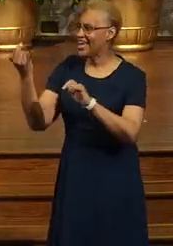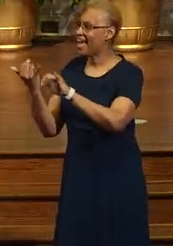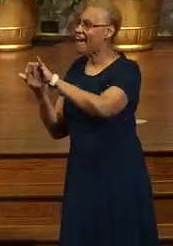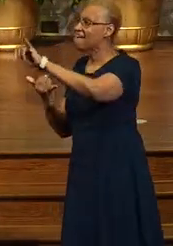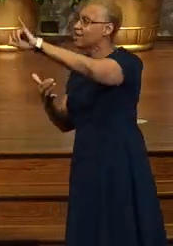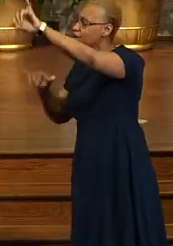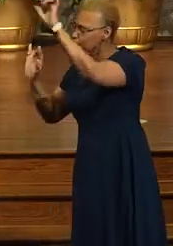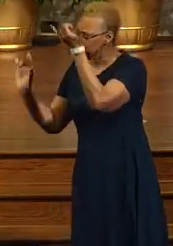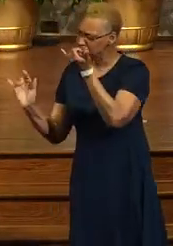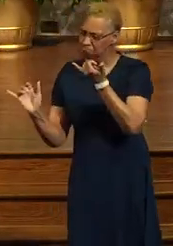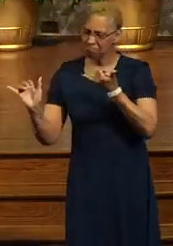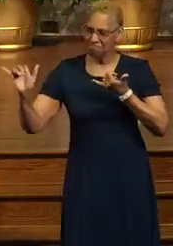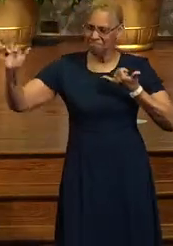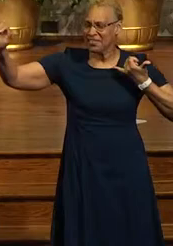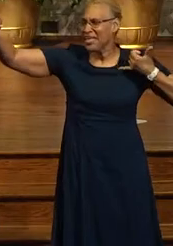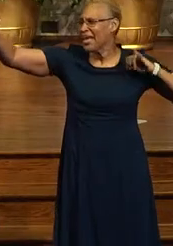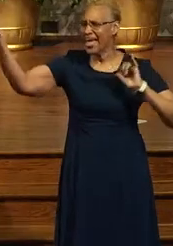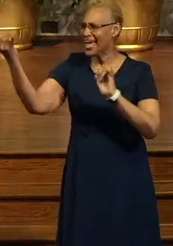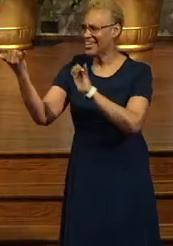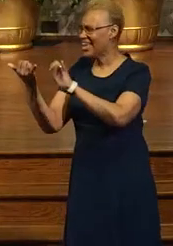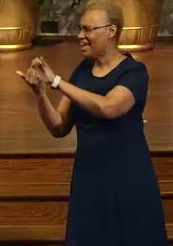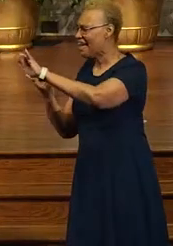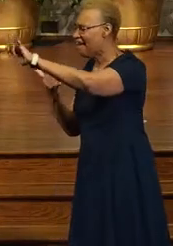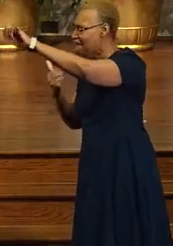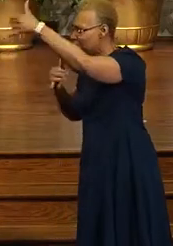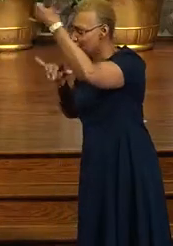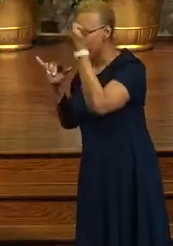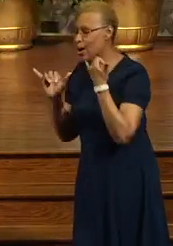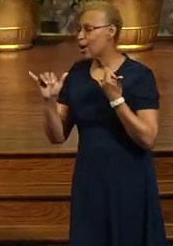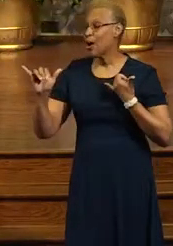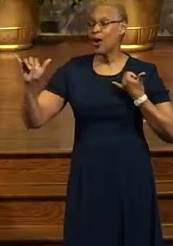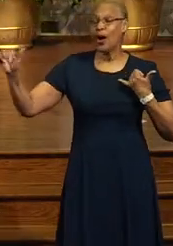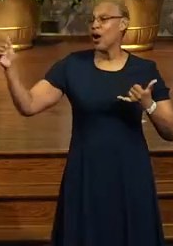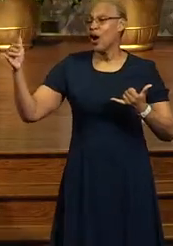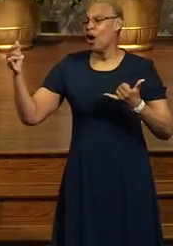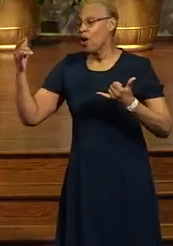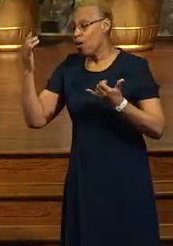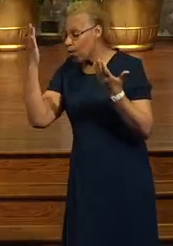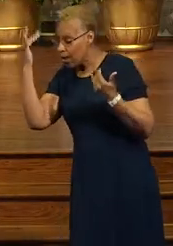And ever. And ever. And ever.